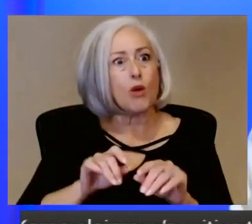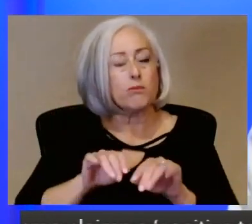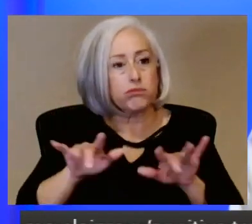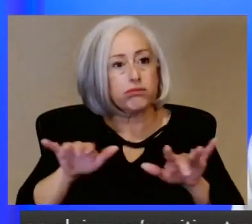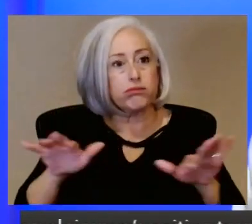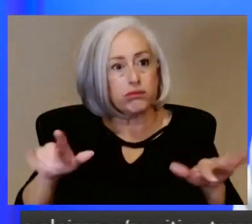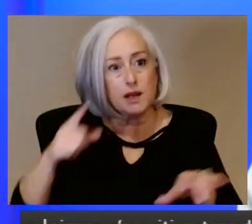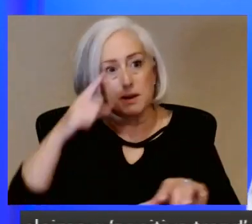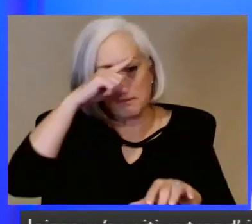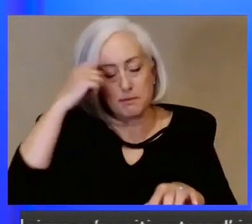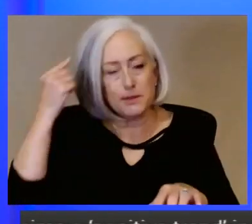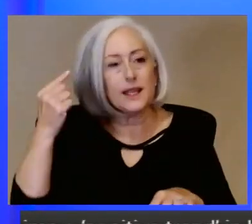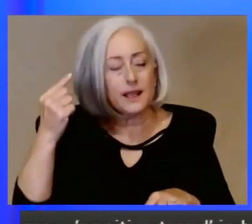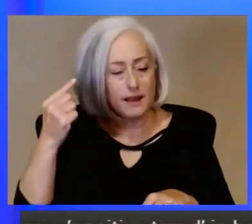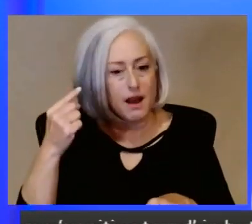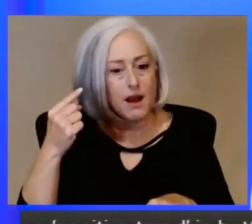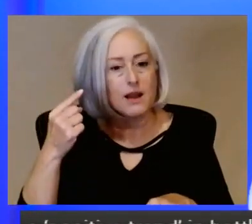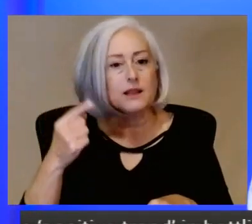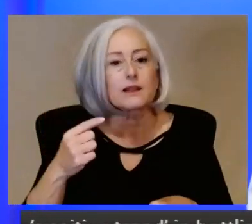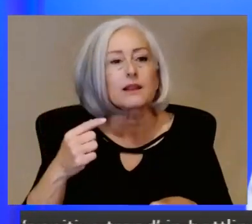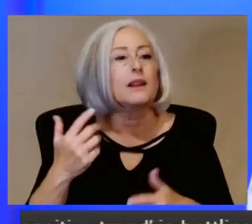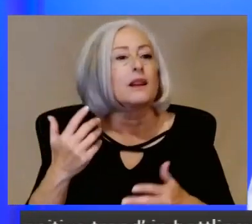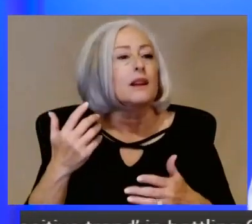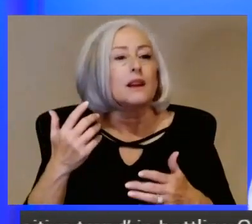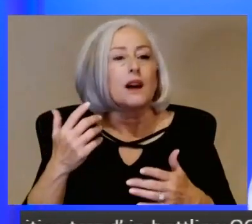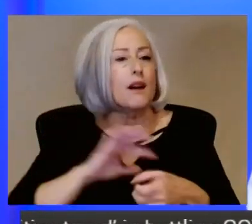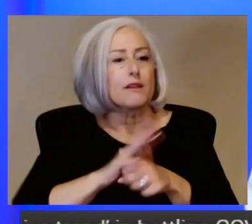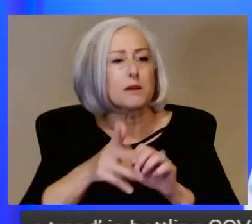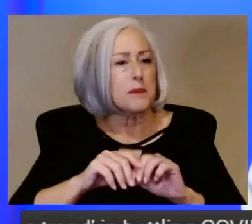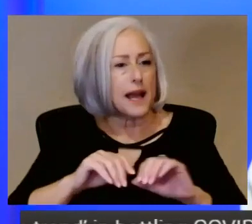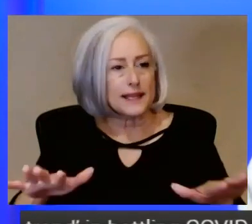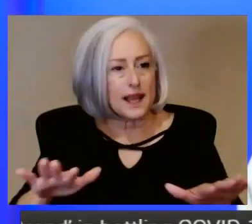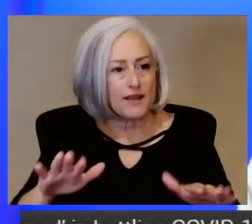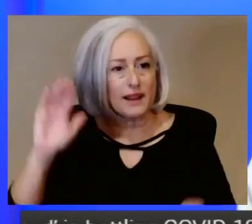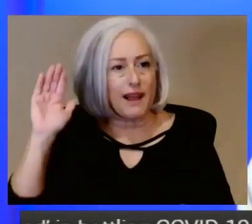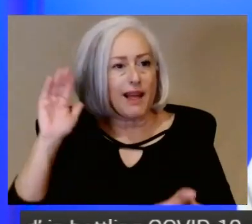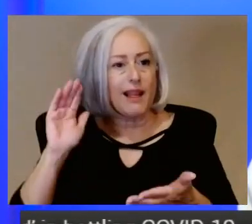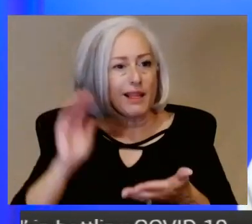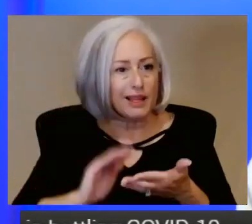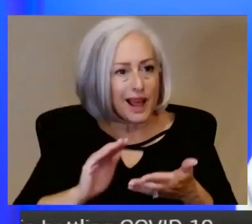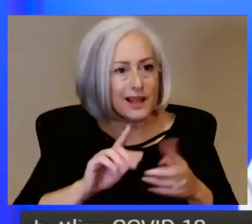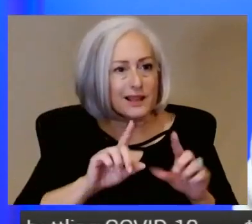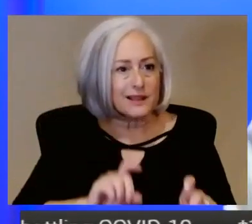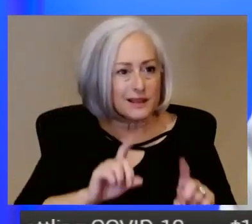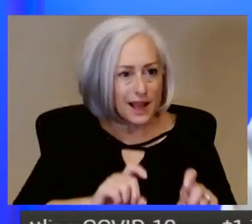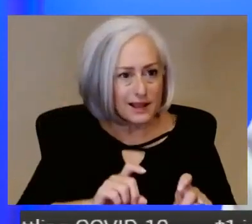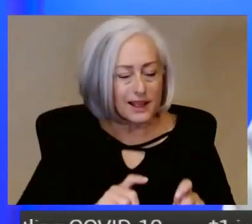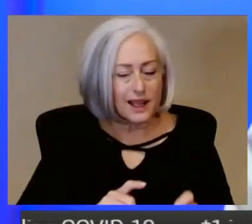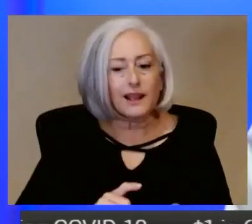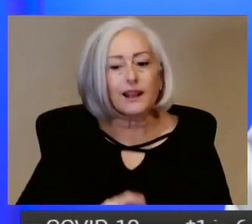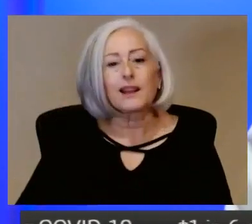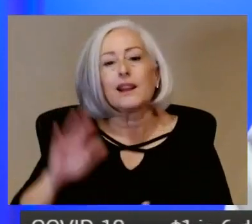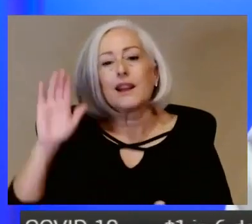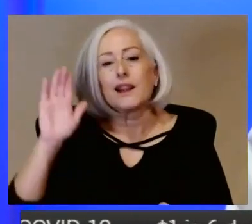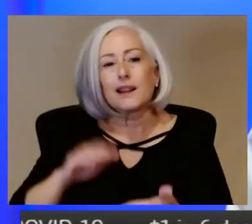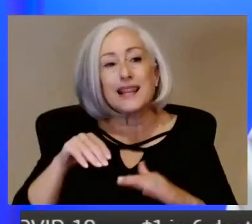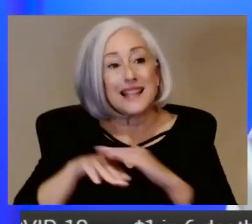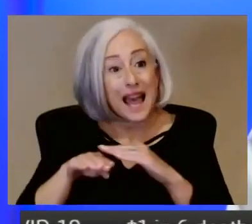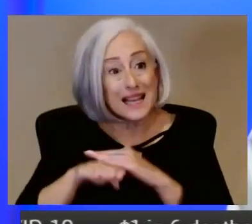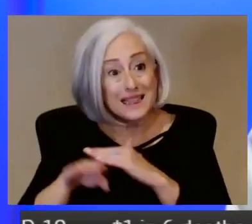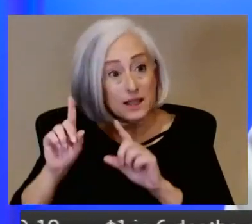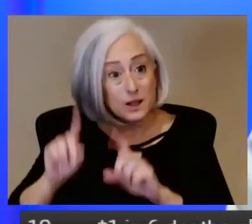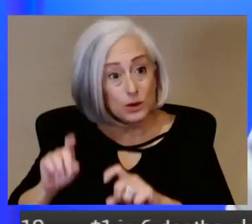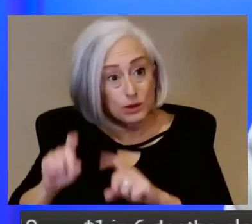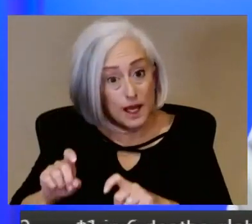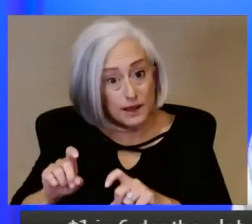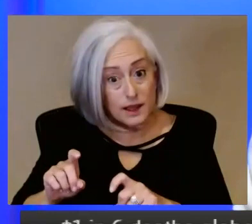testing, less access to testing, more people the ability or who are now being out after they were